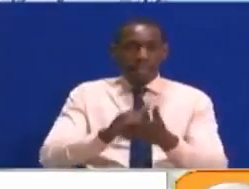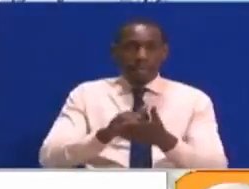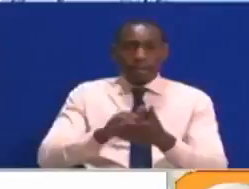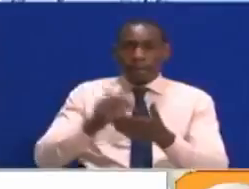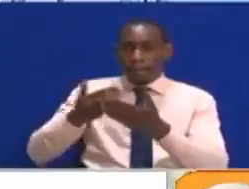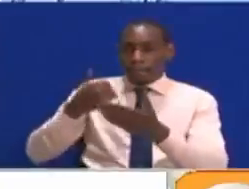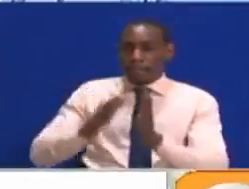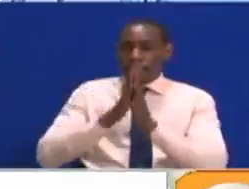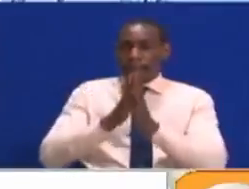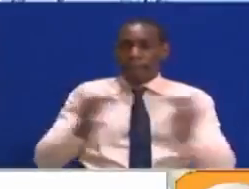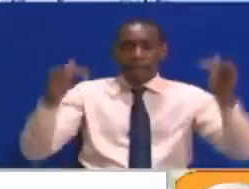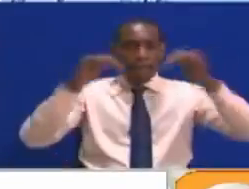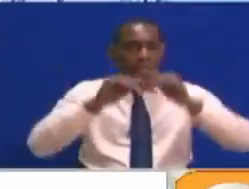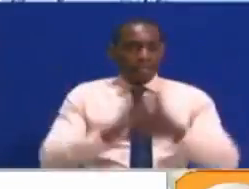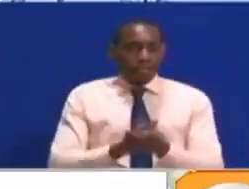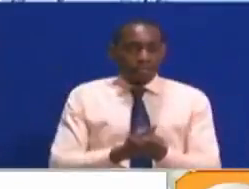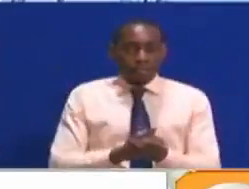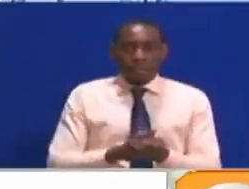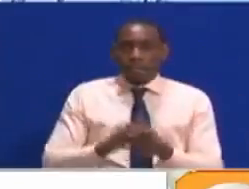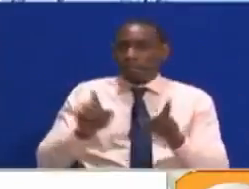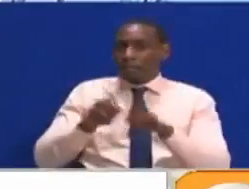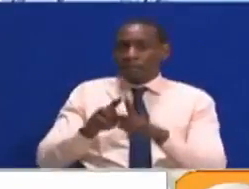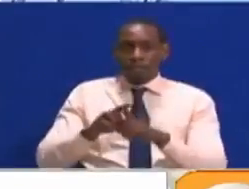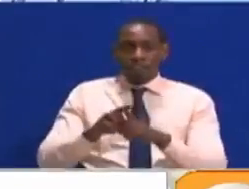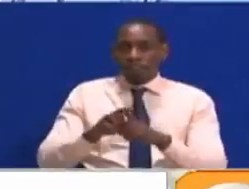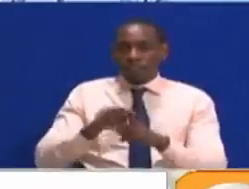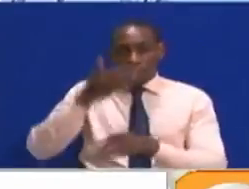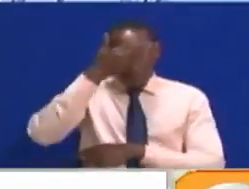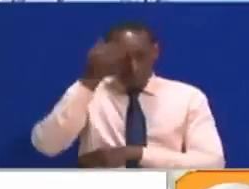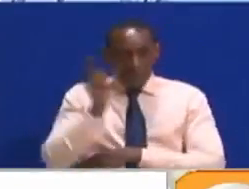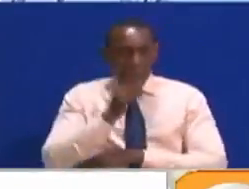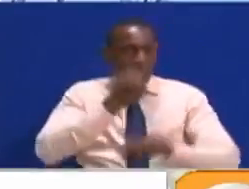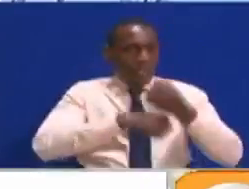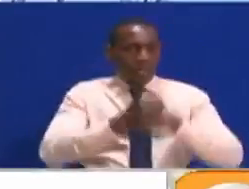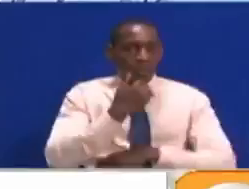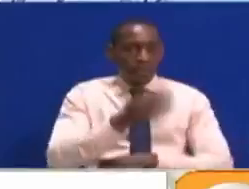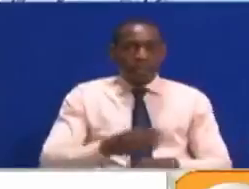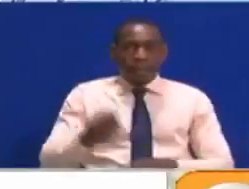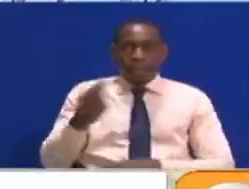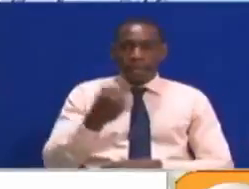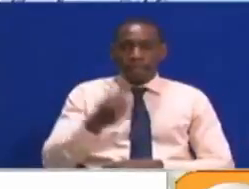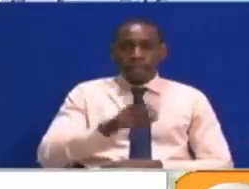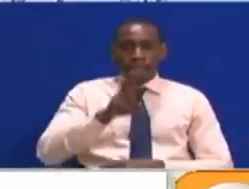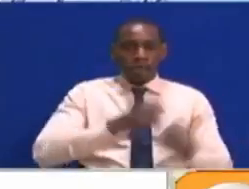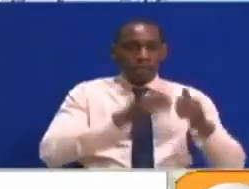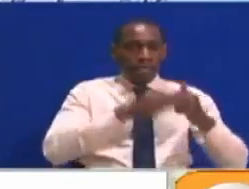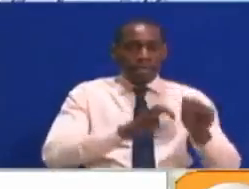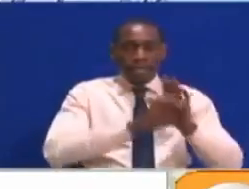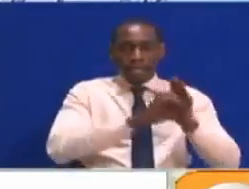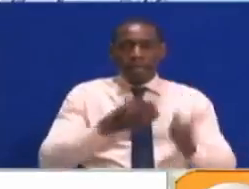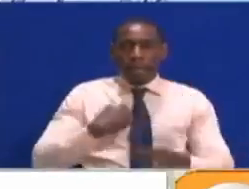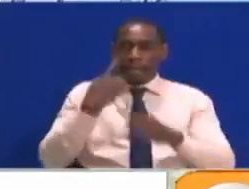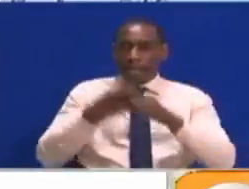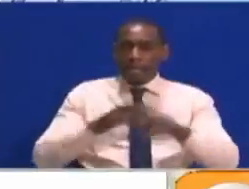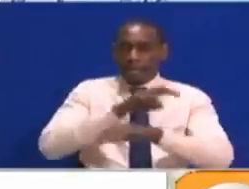previous prayer sessions have almost always gone with the wind. In May 2018, for instance, we had the